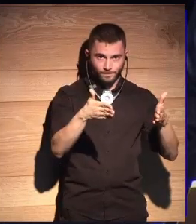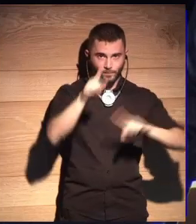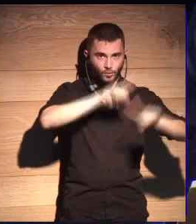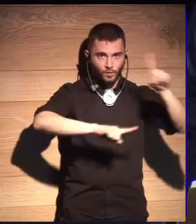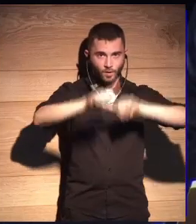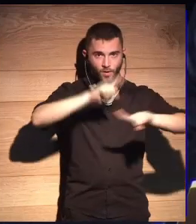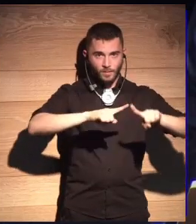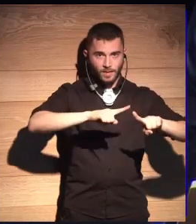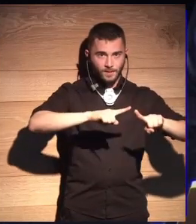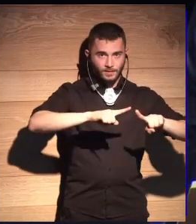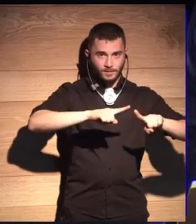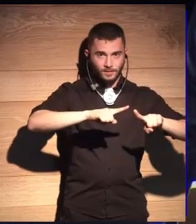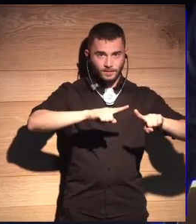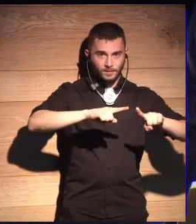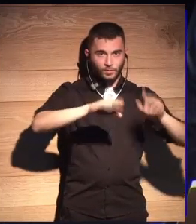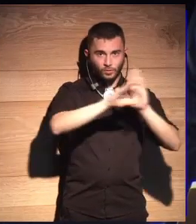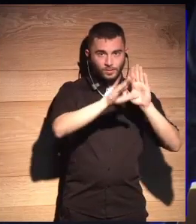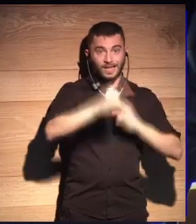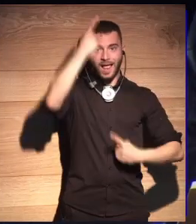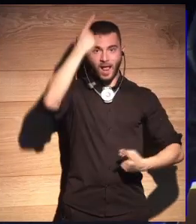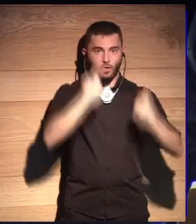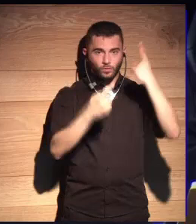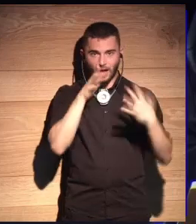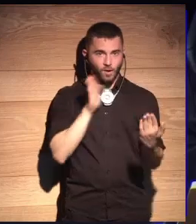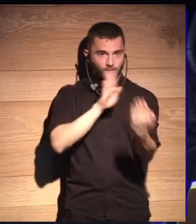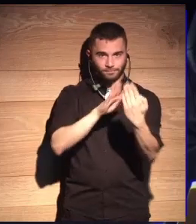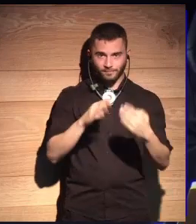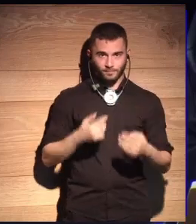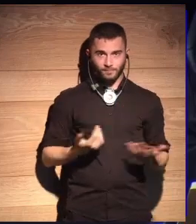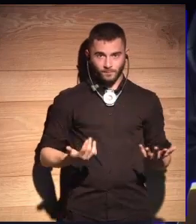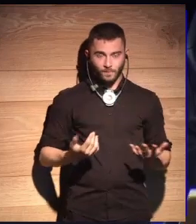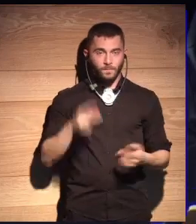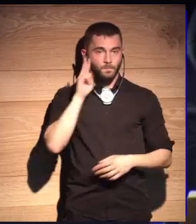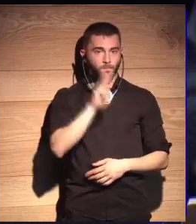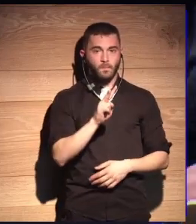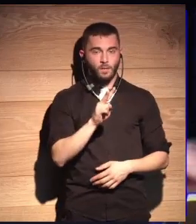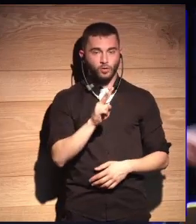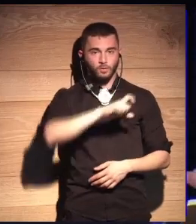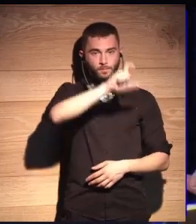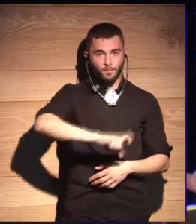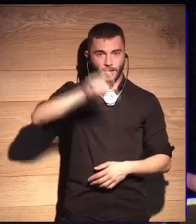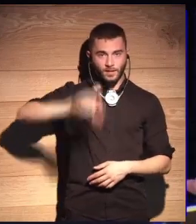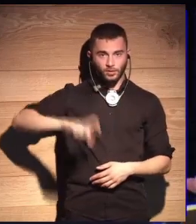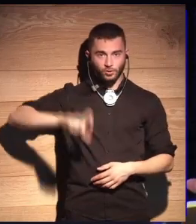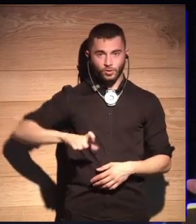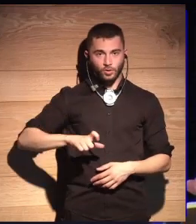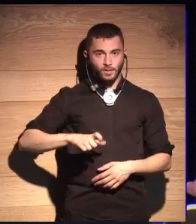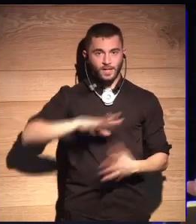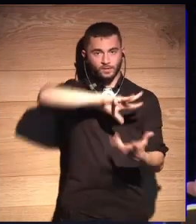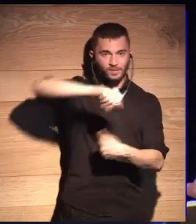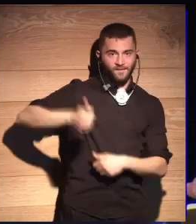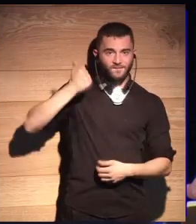hand, and to look at who are the people who are vulnerable to this kind of fake news, well, it's the same people who have